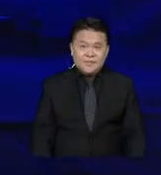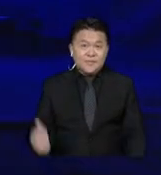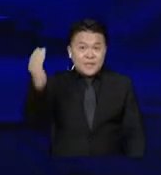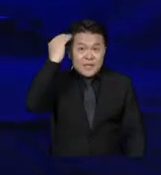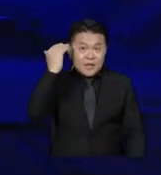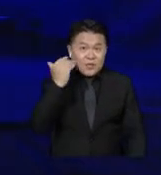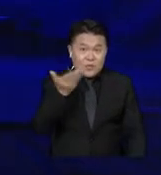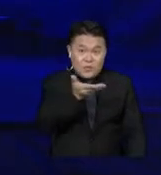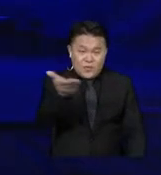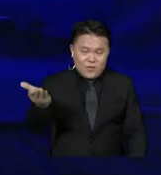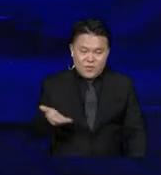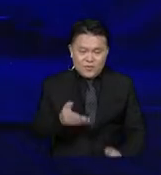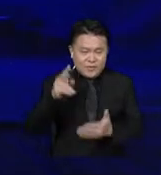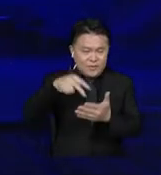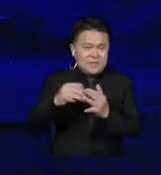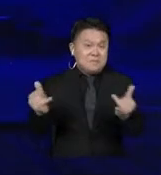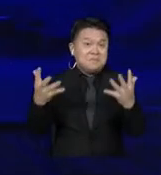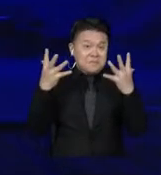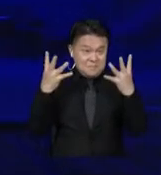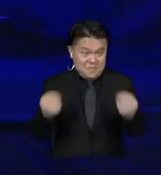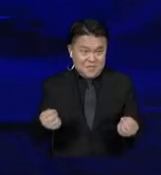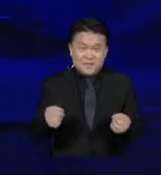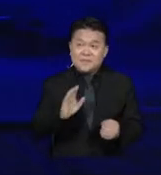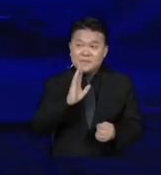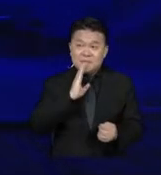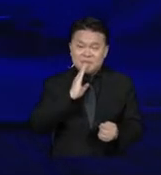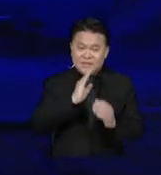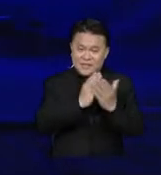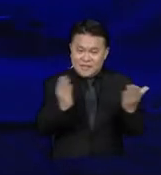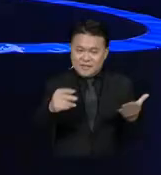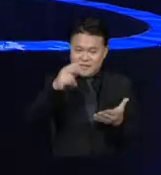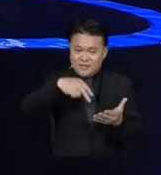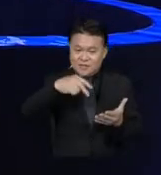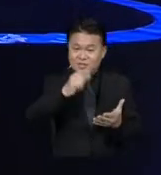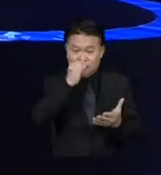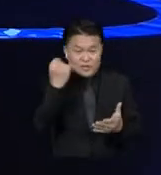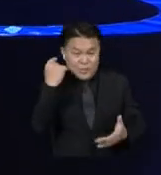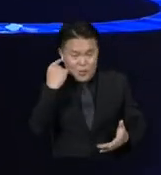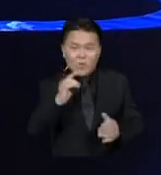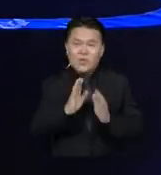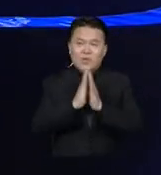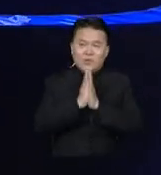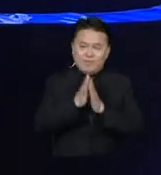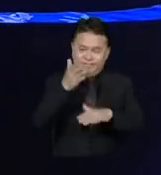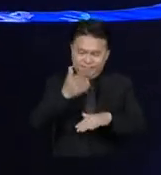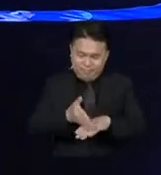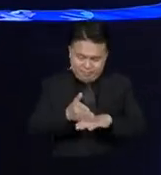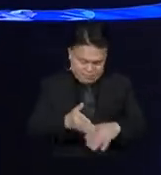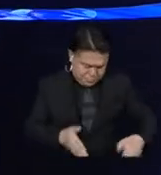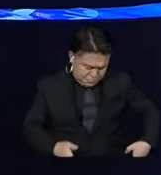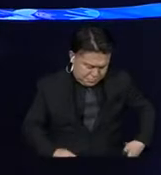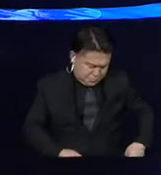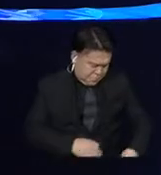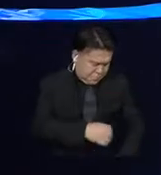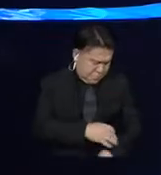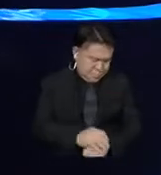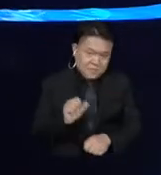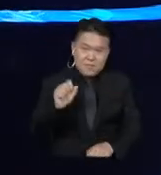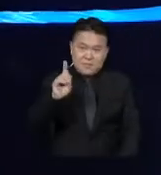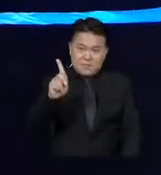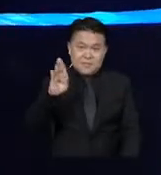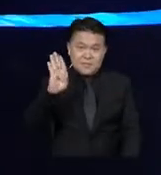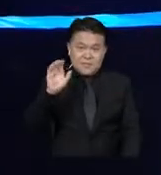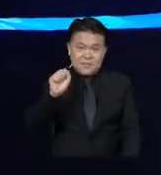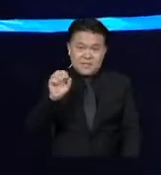in person at the SBS Forum. I also want to share my condolences, my wife's condolences, regarding the tragedy at